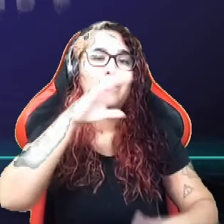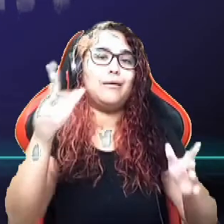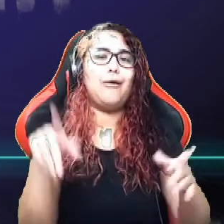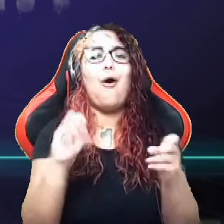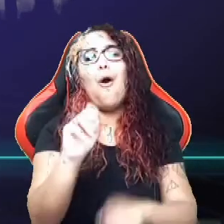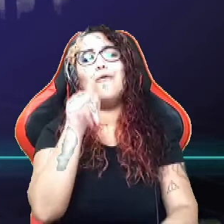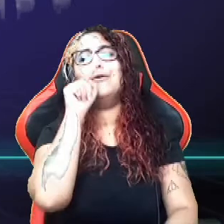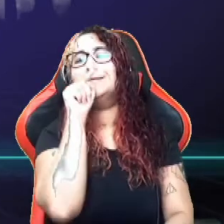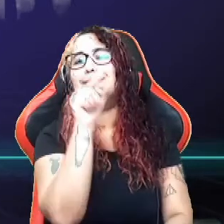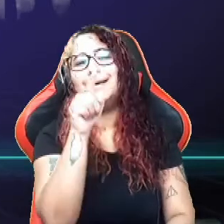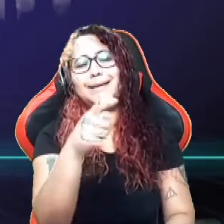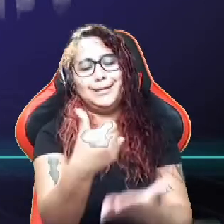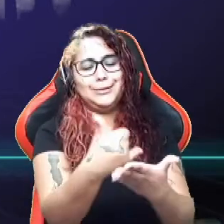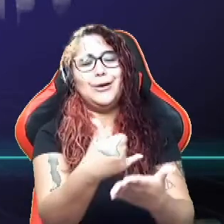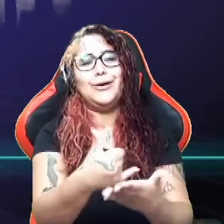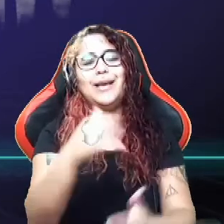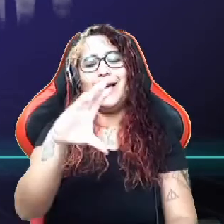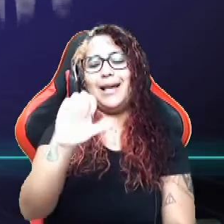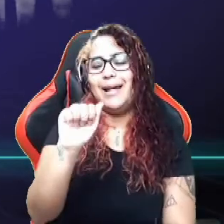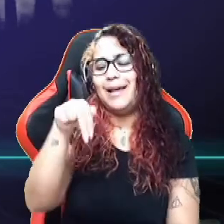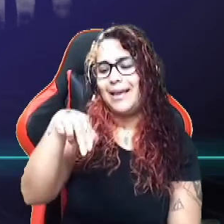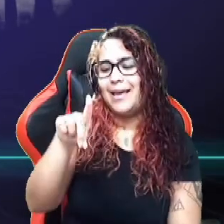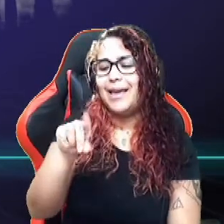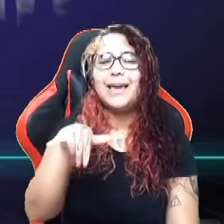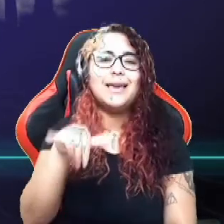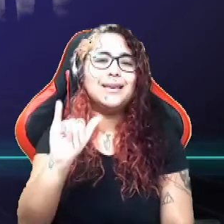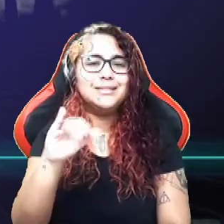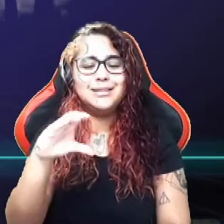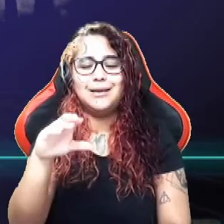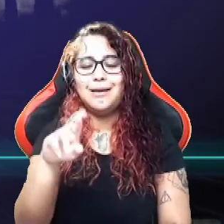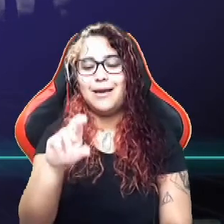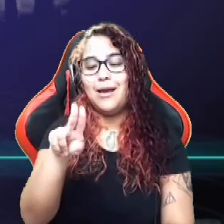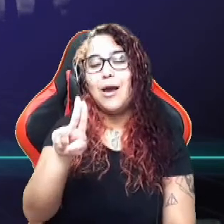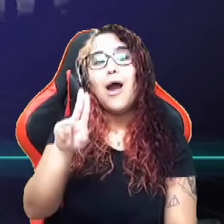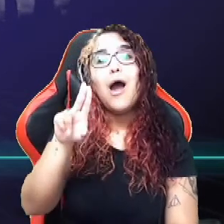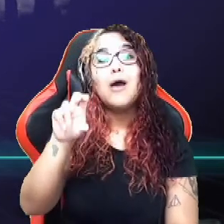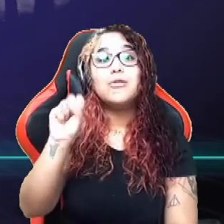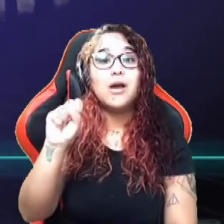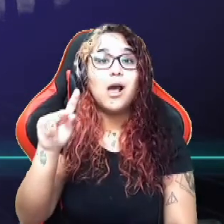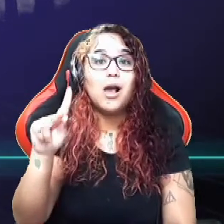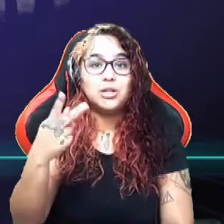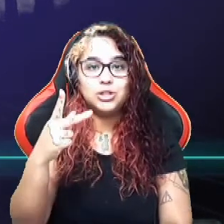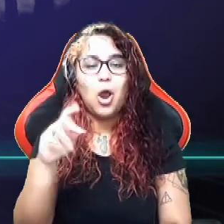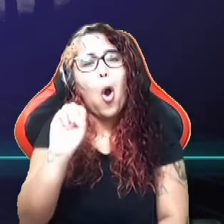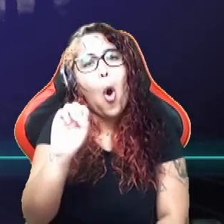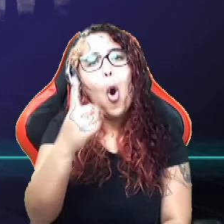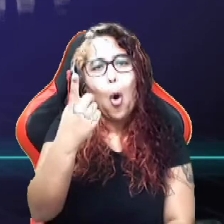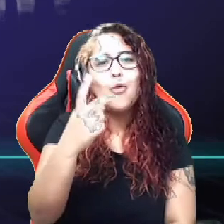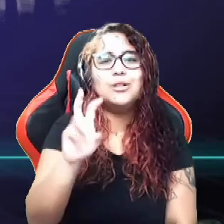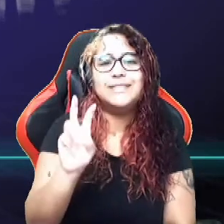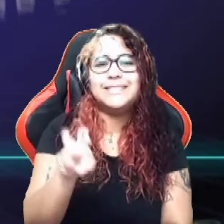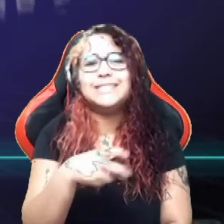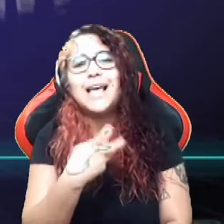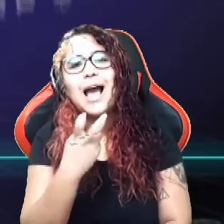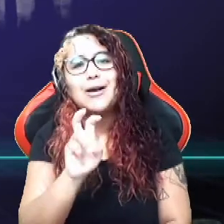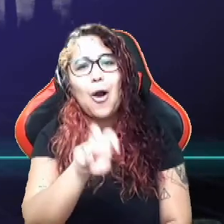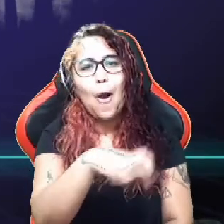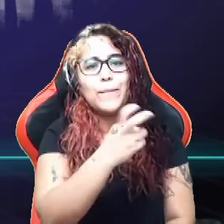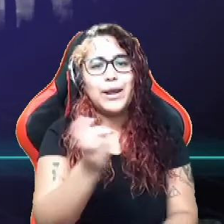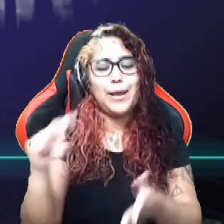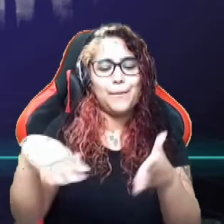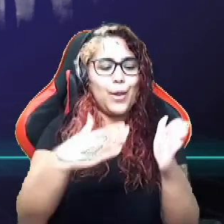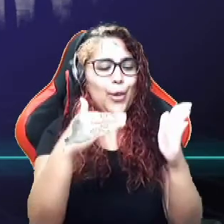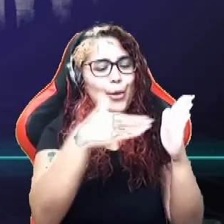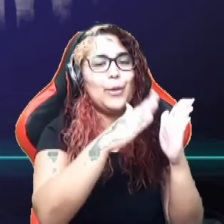my mom or we have you playing Candy Crush on your subway ride. Or maybe you just played the snake